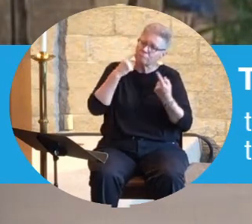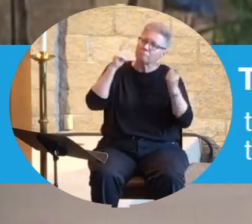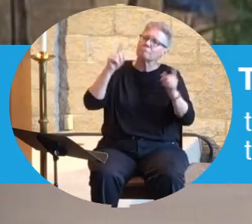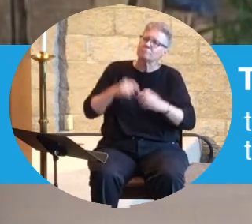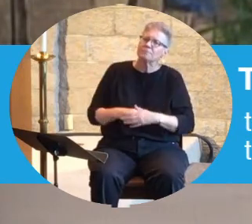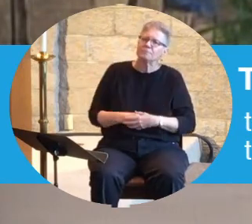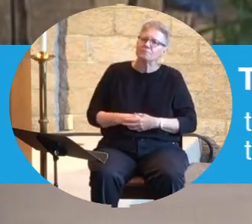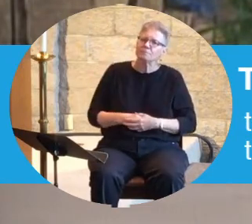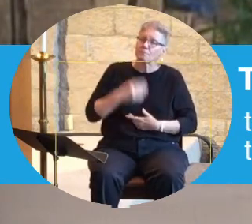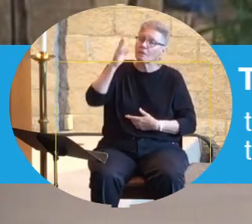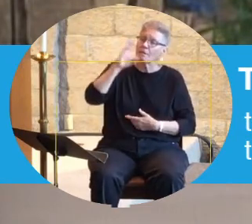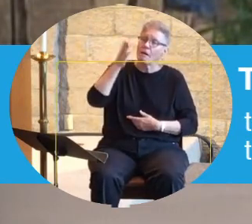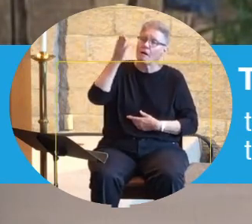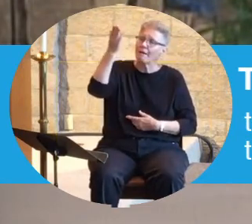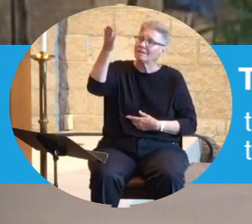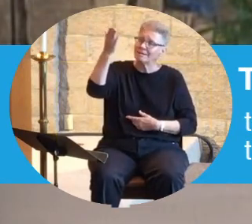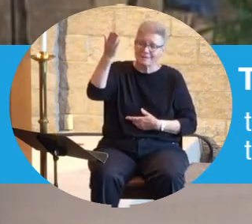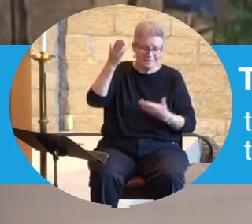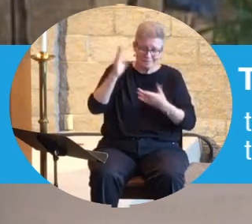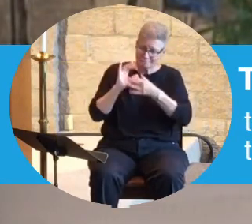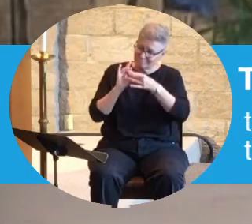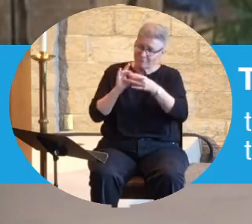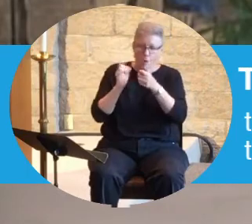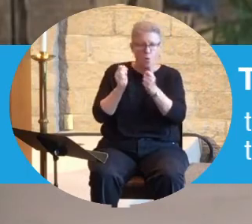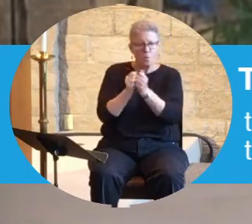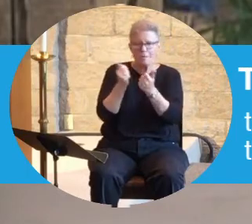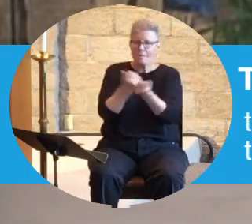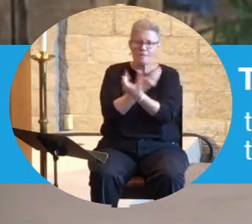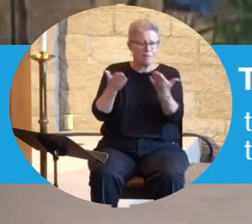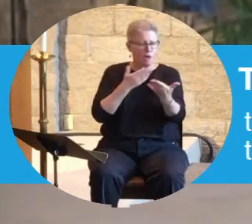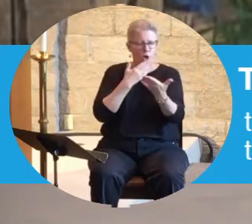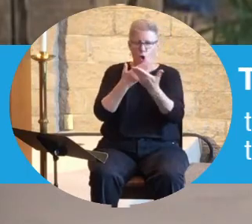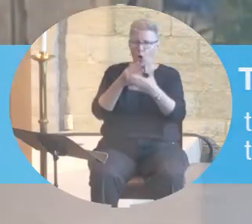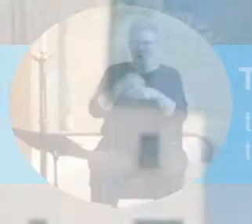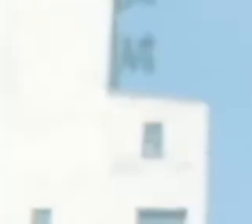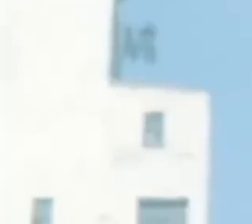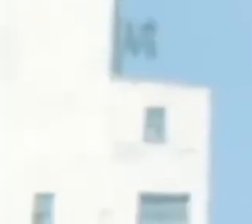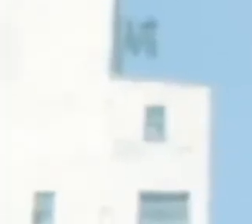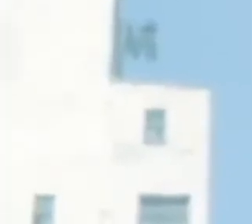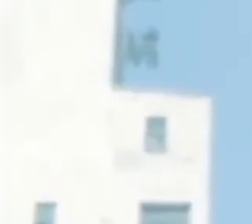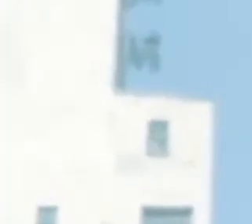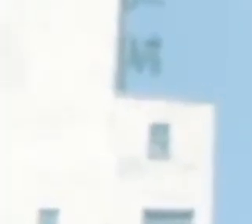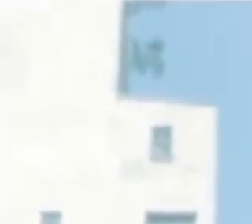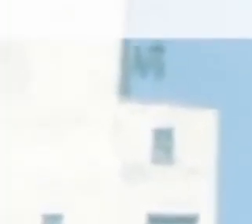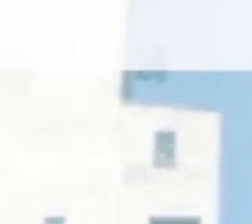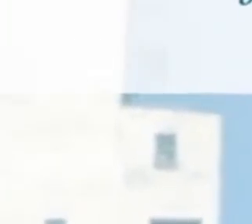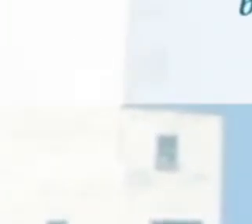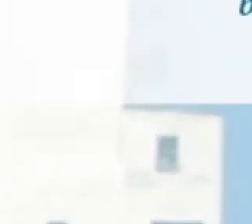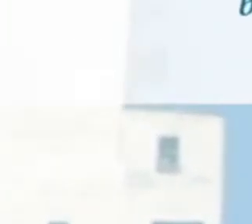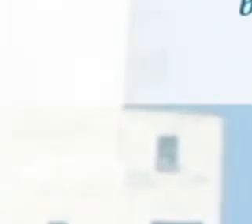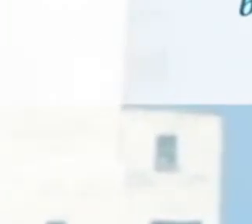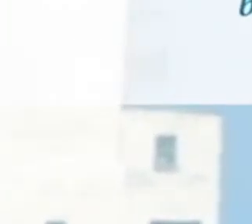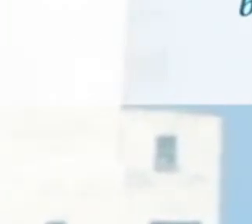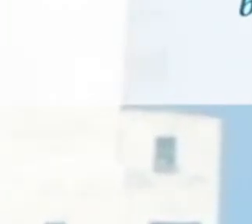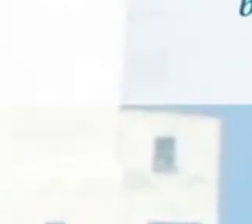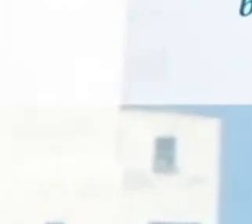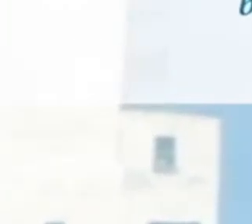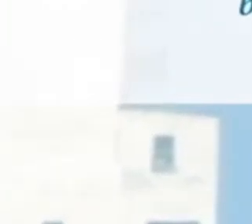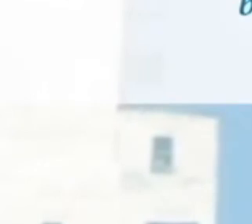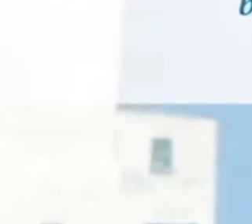source of all good in our life. Divine love flowing through me blesses and multiplies all that I